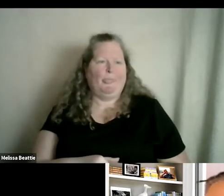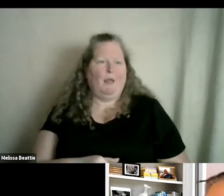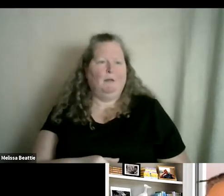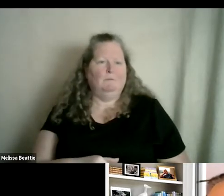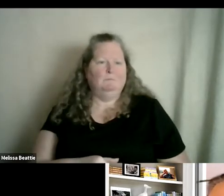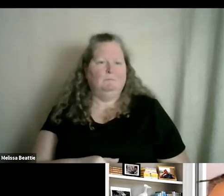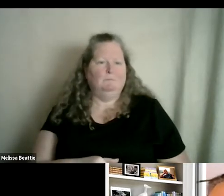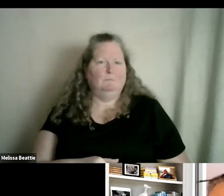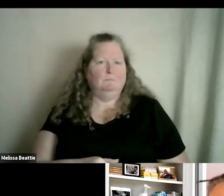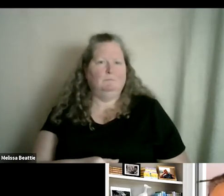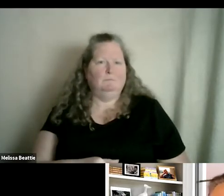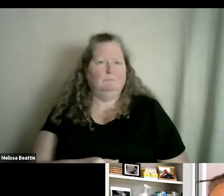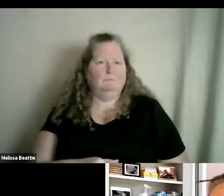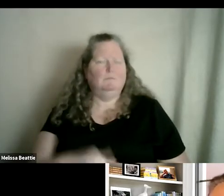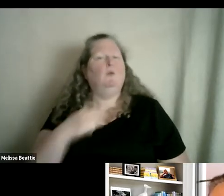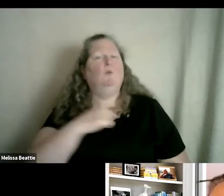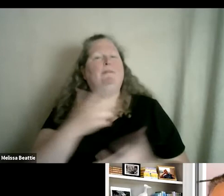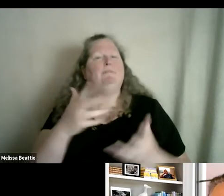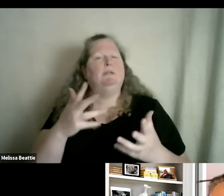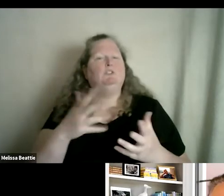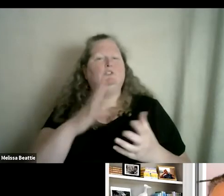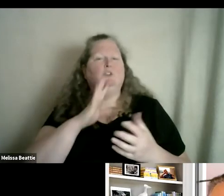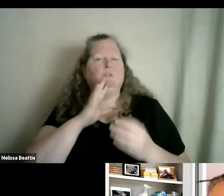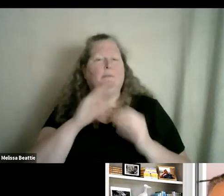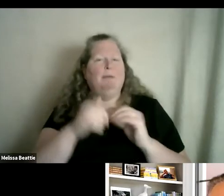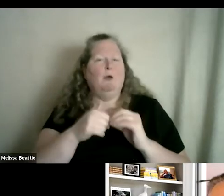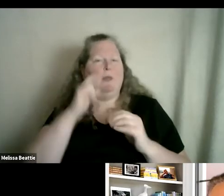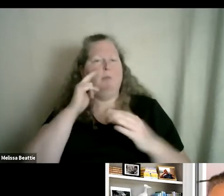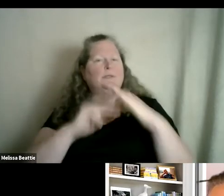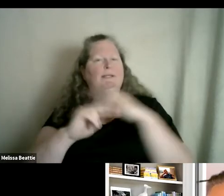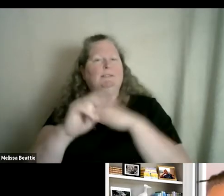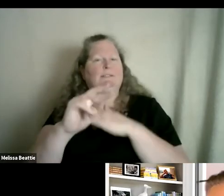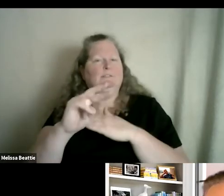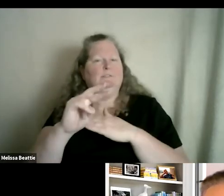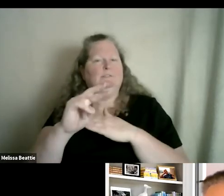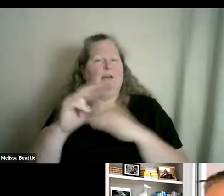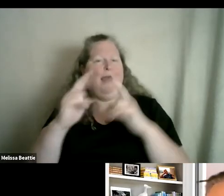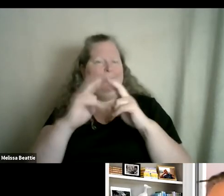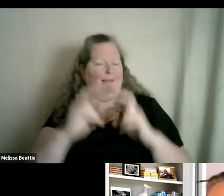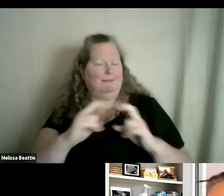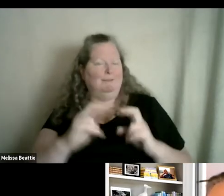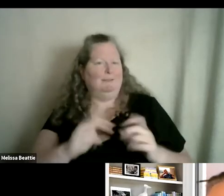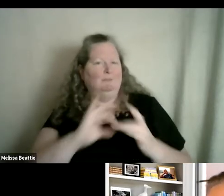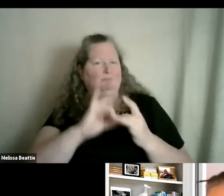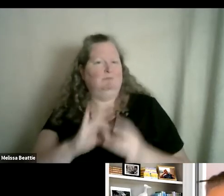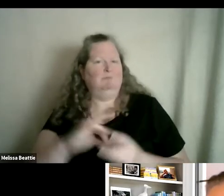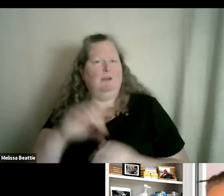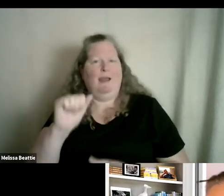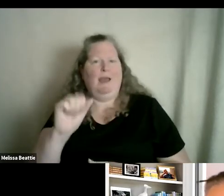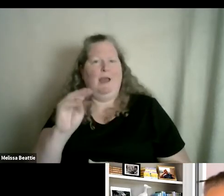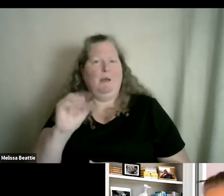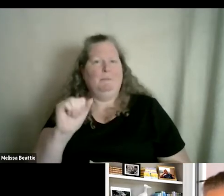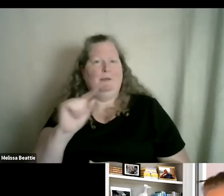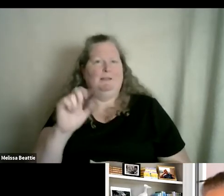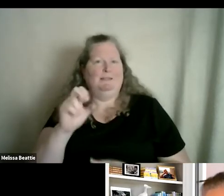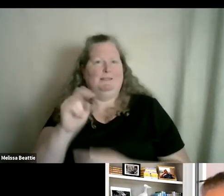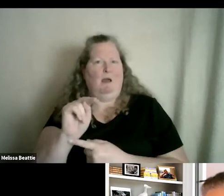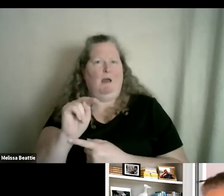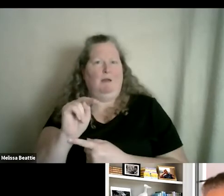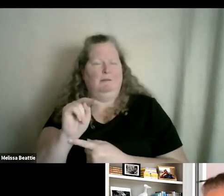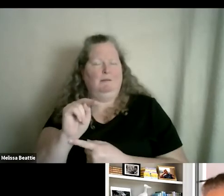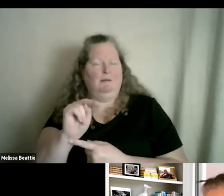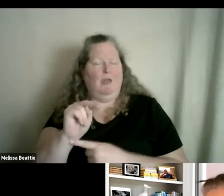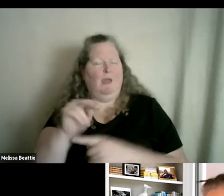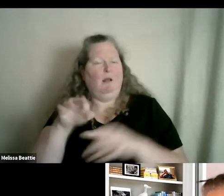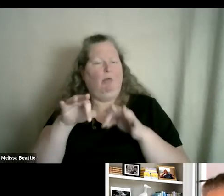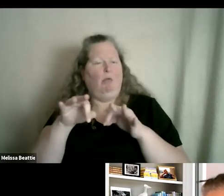Just even, we've talked about the predictive analysis of, Amazon, right? You purchase enough things, it's going to tell you what you need next before you even think